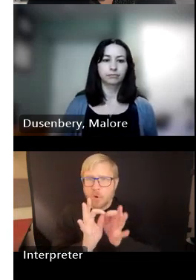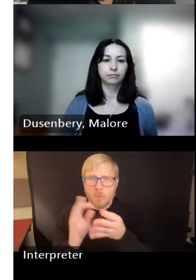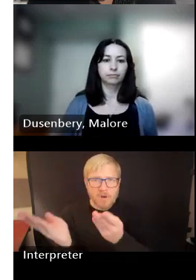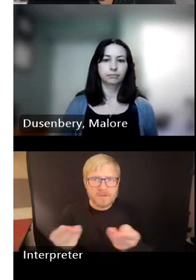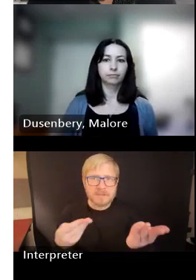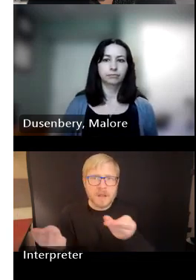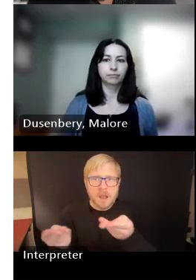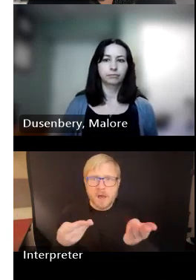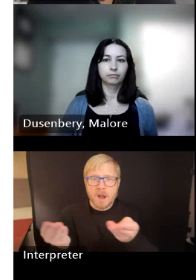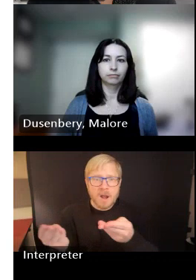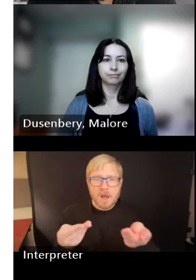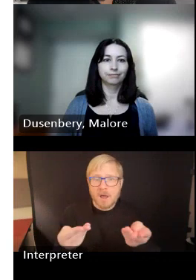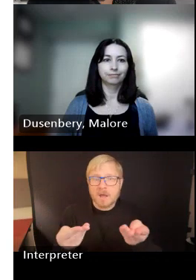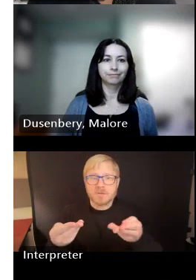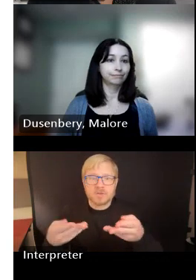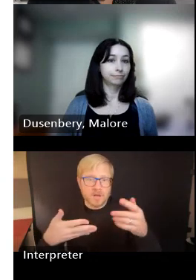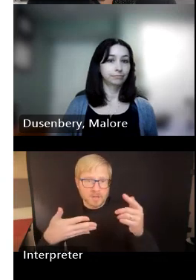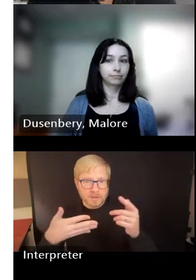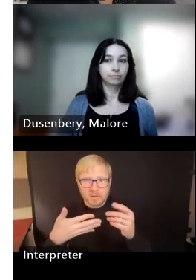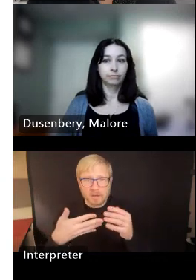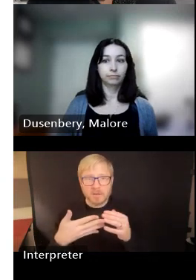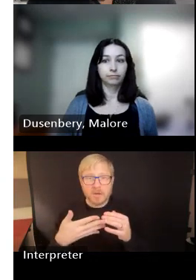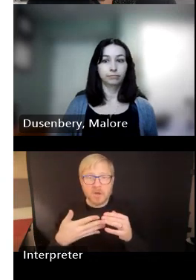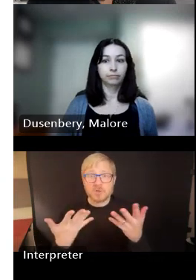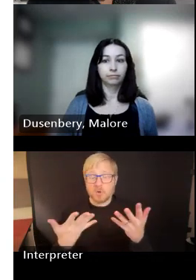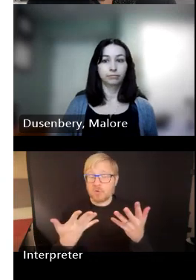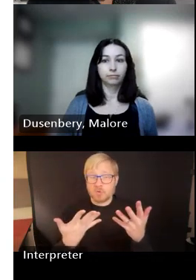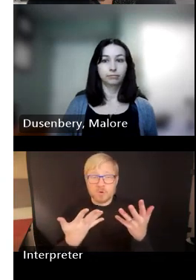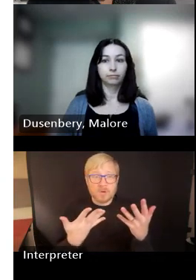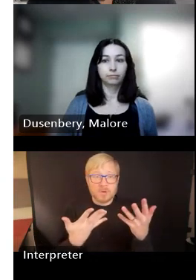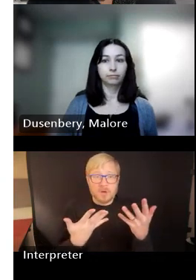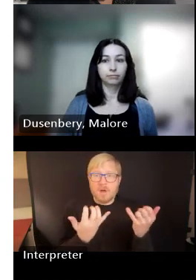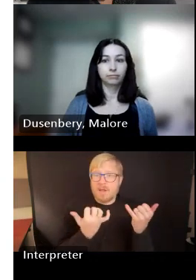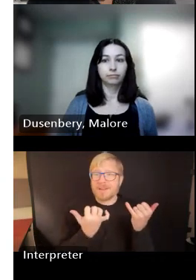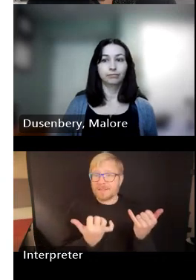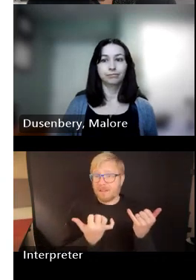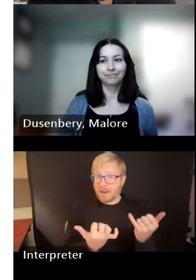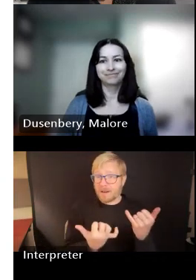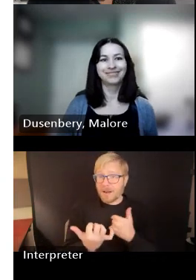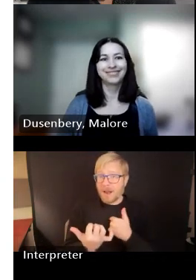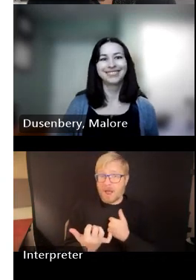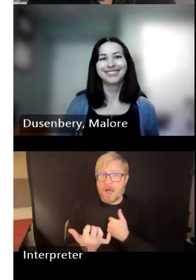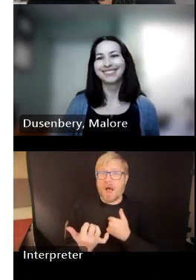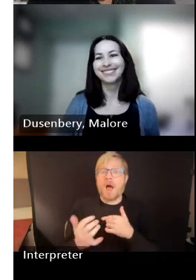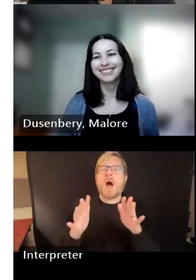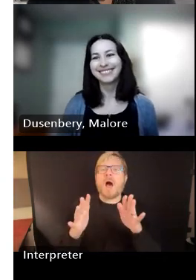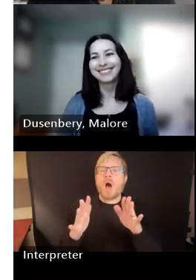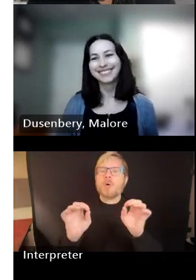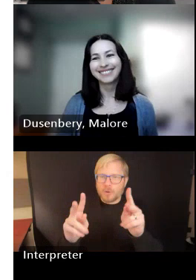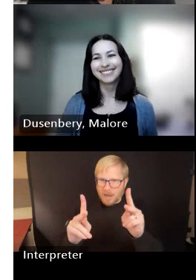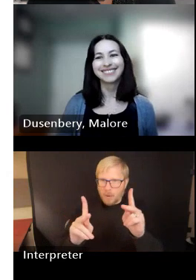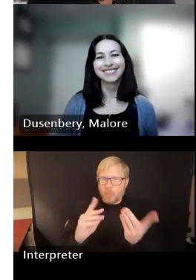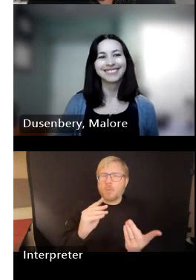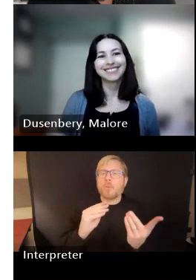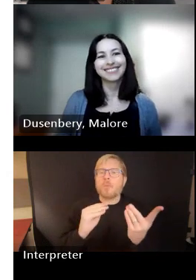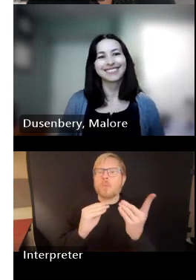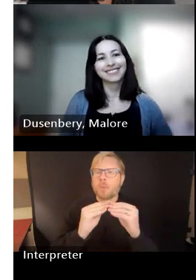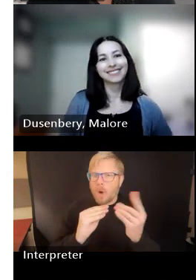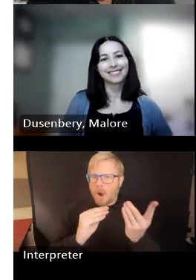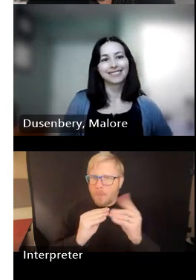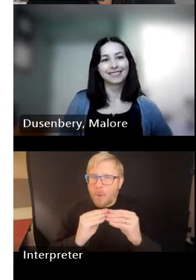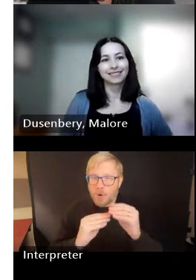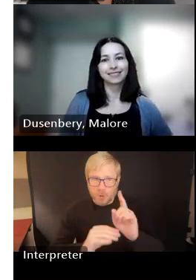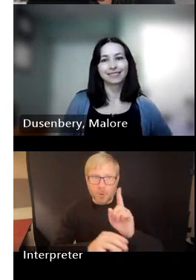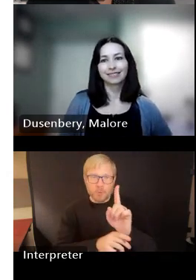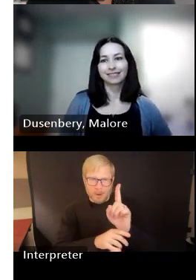And I think with this, I'm going to turn it over to okay, there was what made the biggest difference.